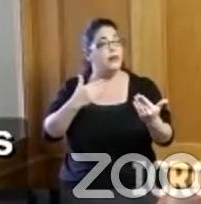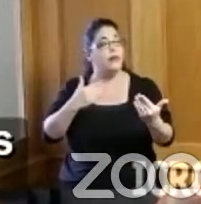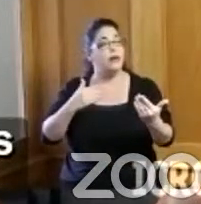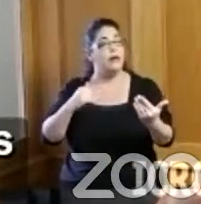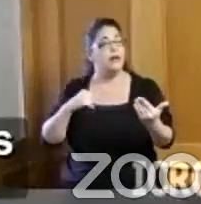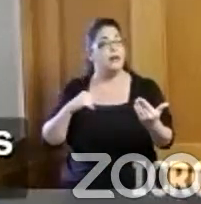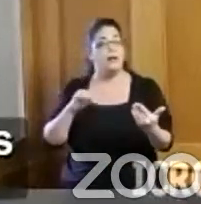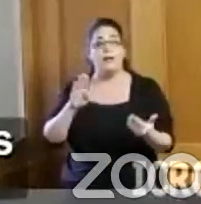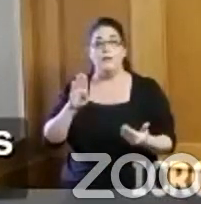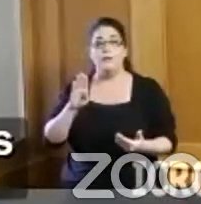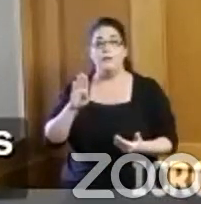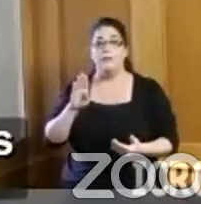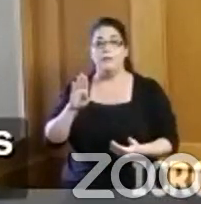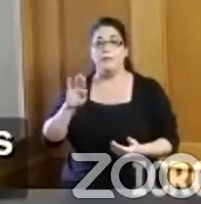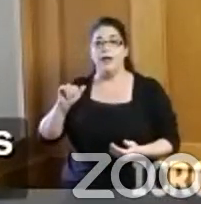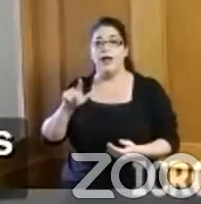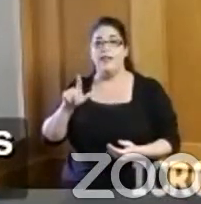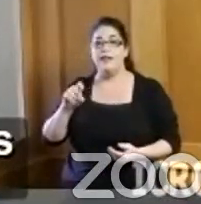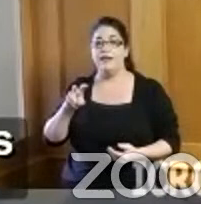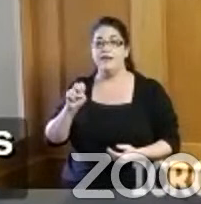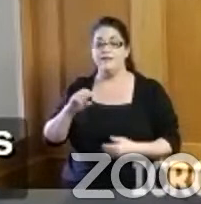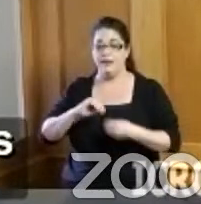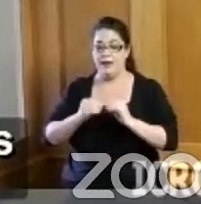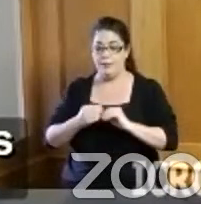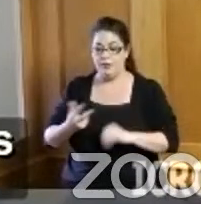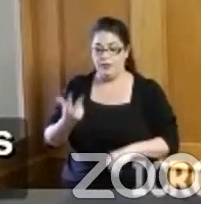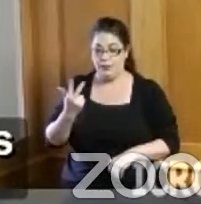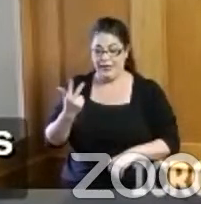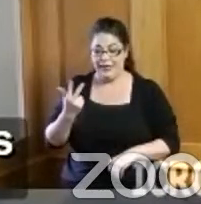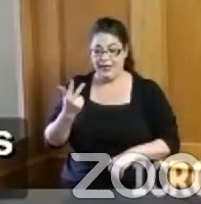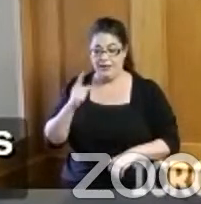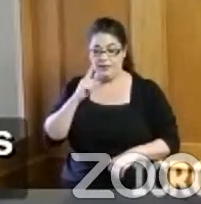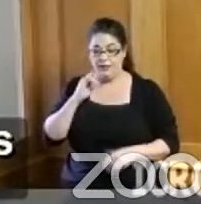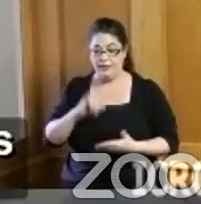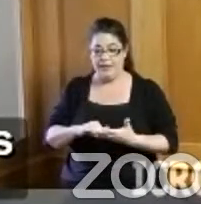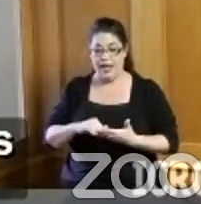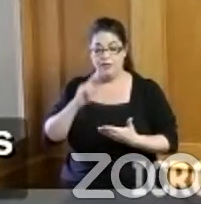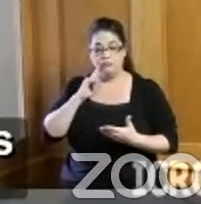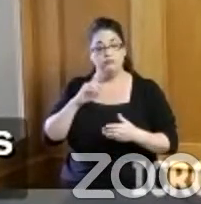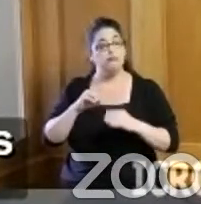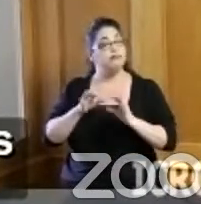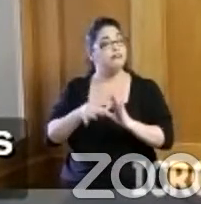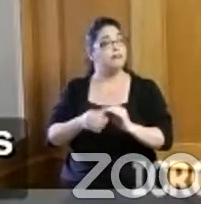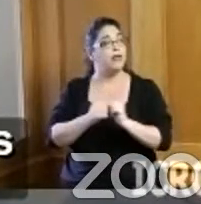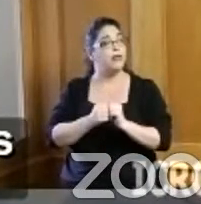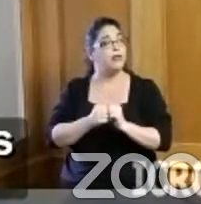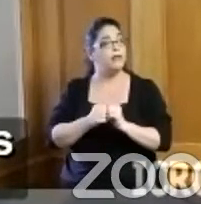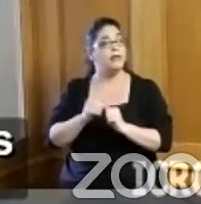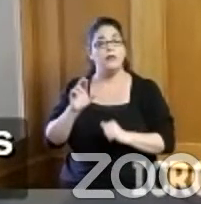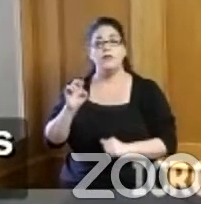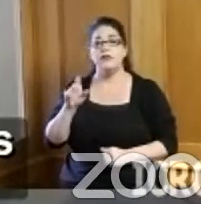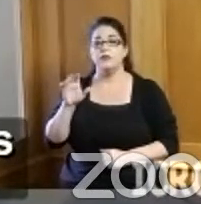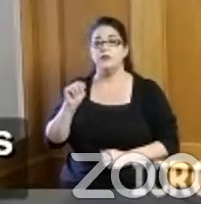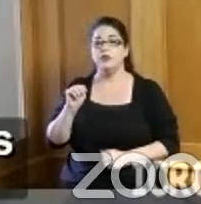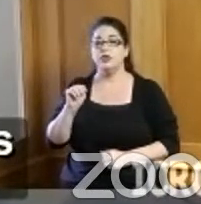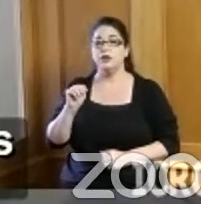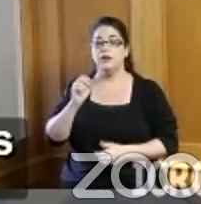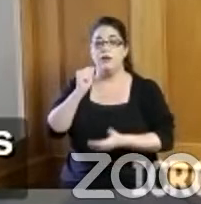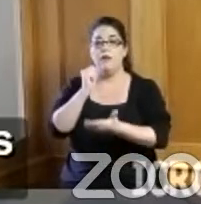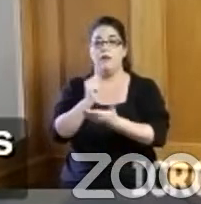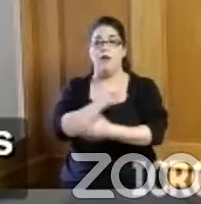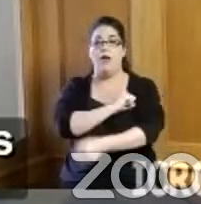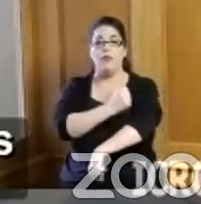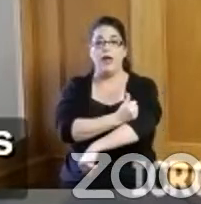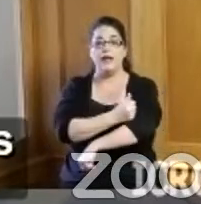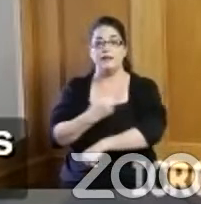by leave item number 3. In your packet, this relates to, in your packet, it's entitled Resolution Authorizing the Hamilton